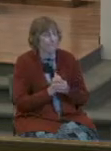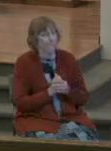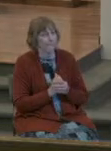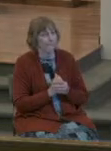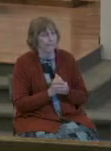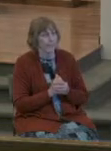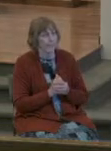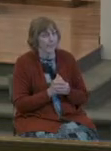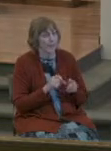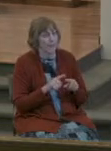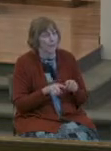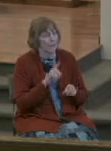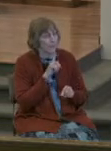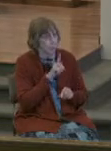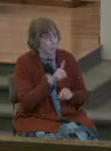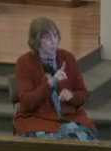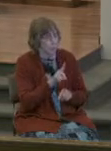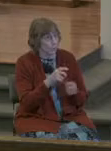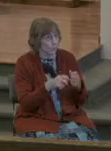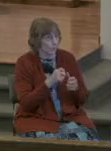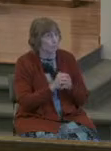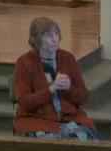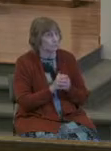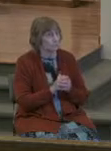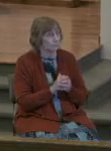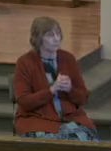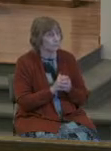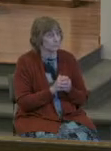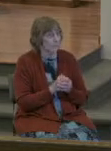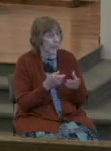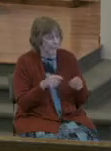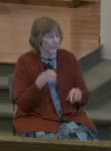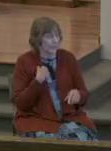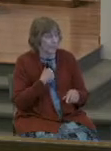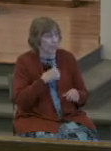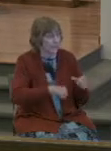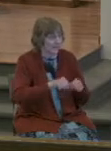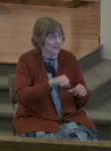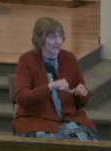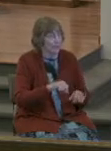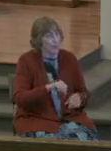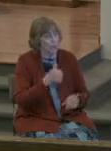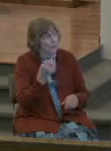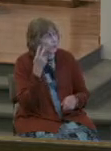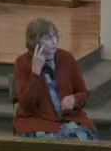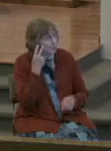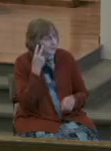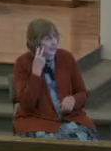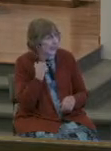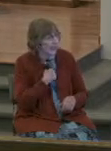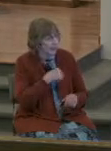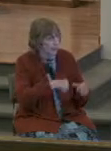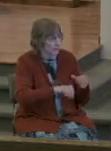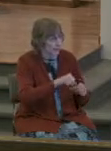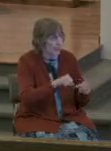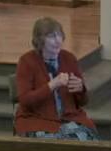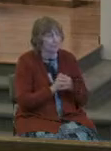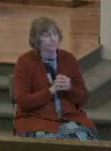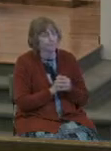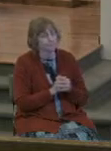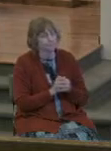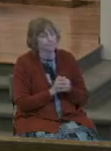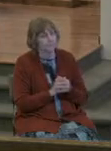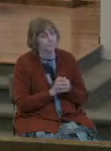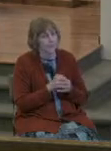But this is a true problem, or that this is happening in our society. What else do we see in our society? When I